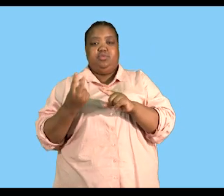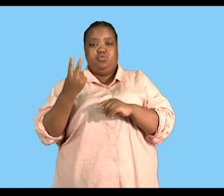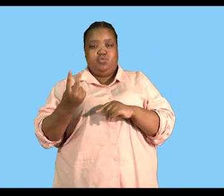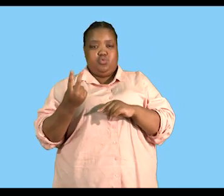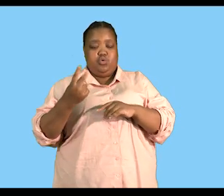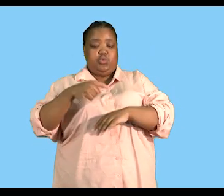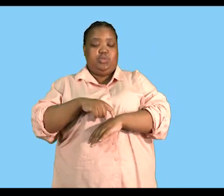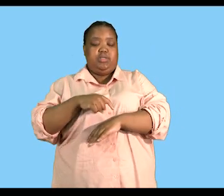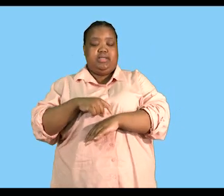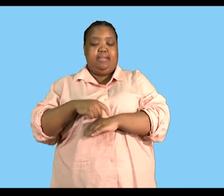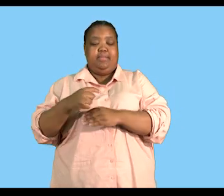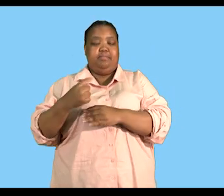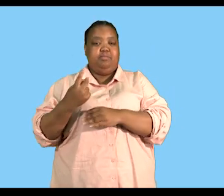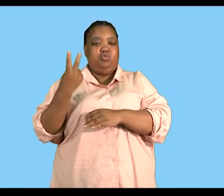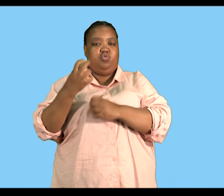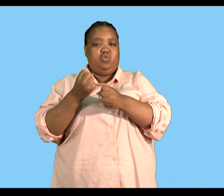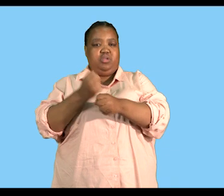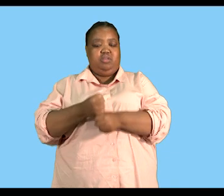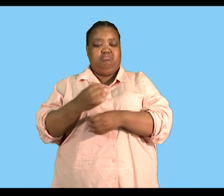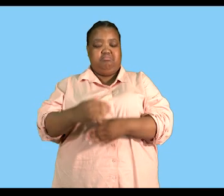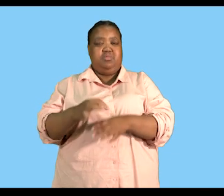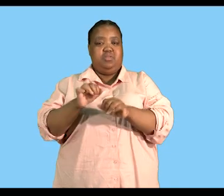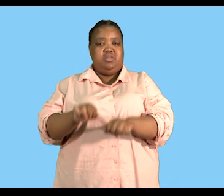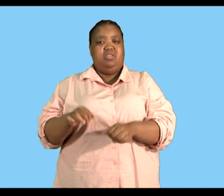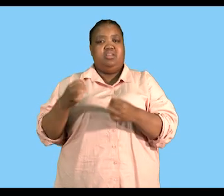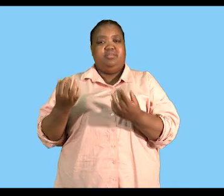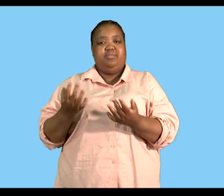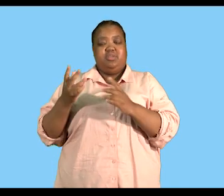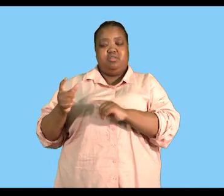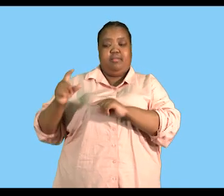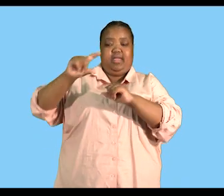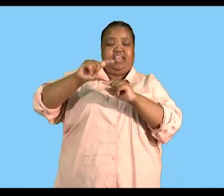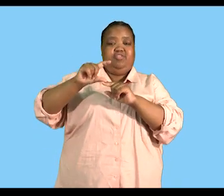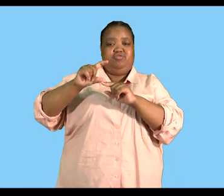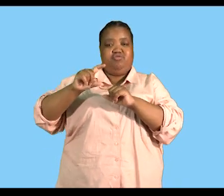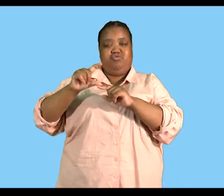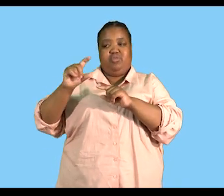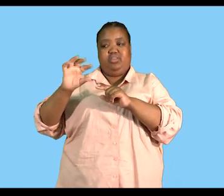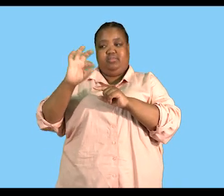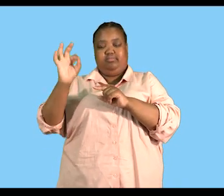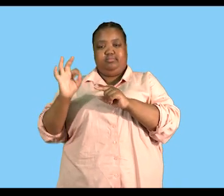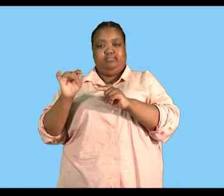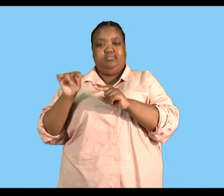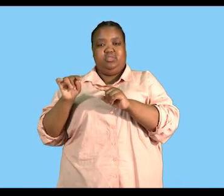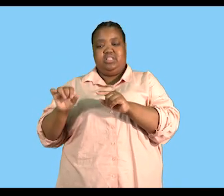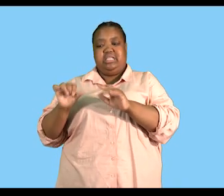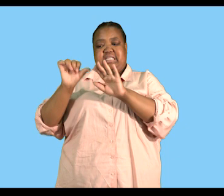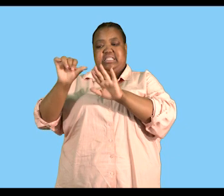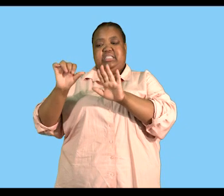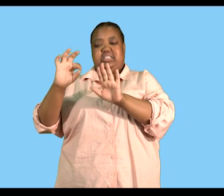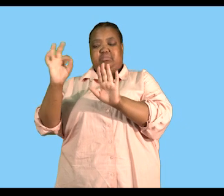of which is the period, and the interest rate from the bank, it was given